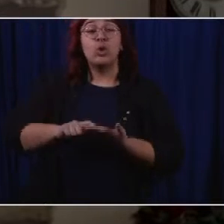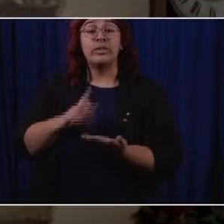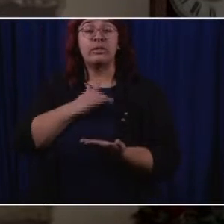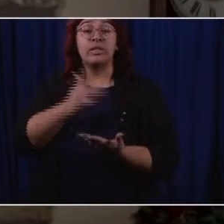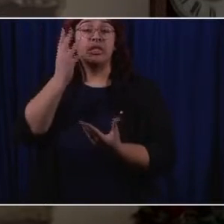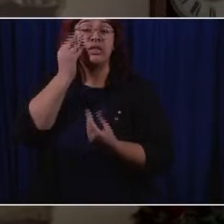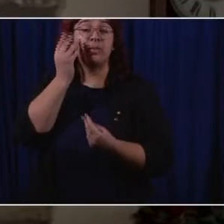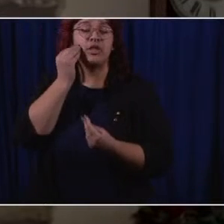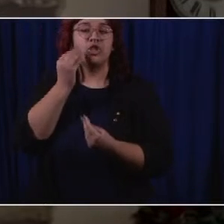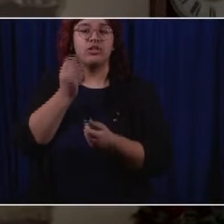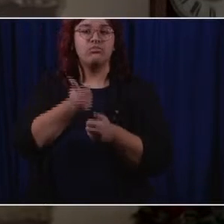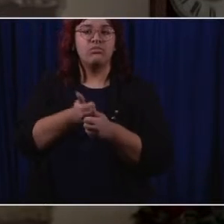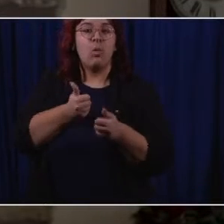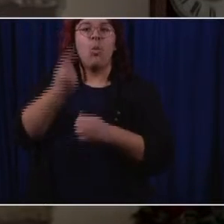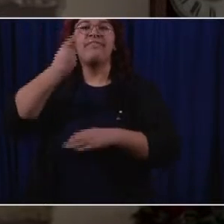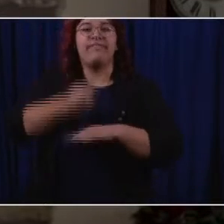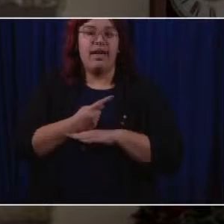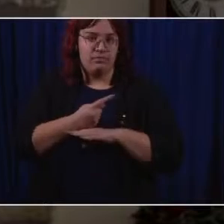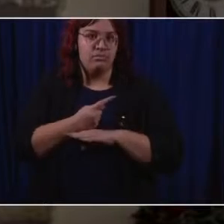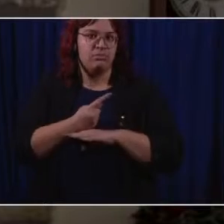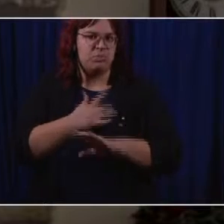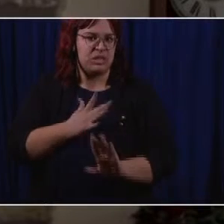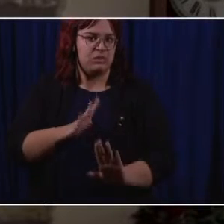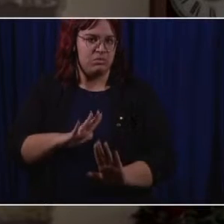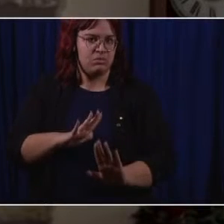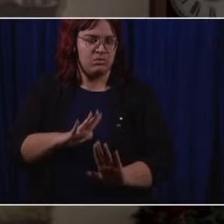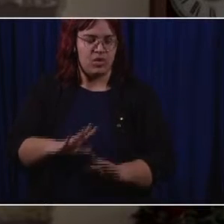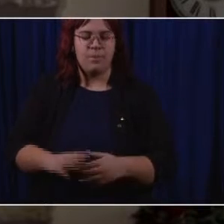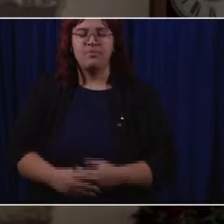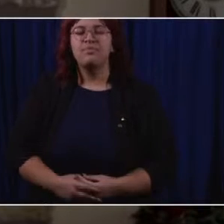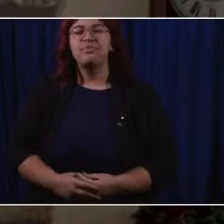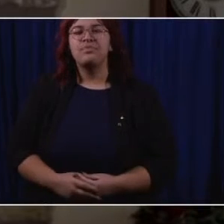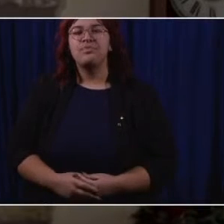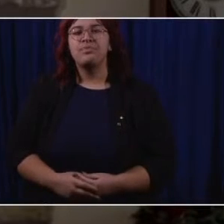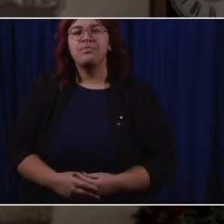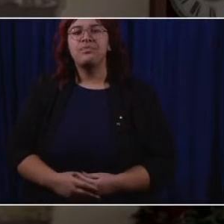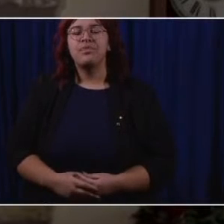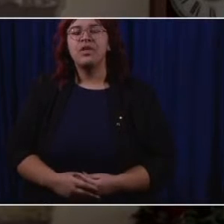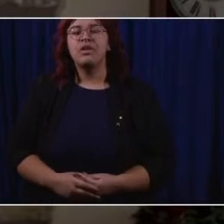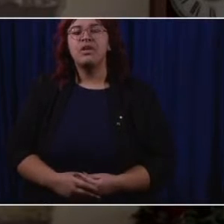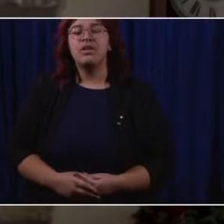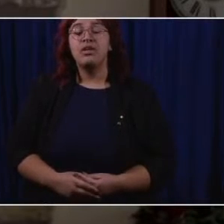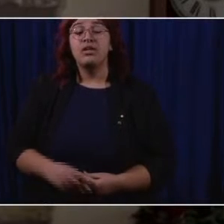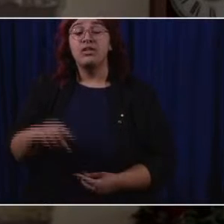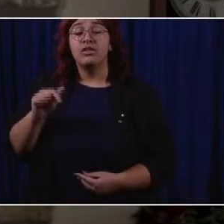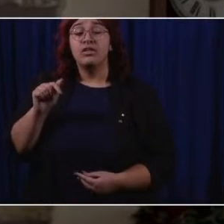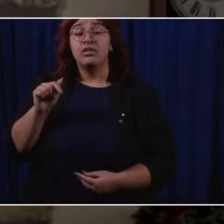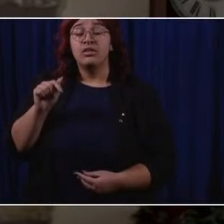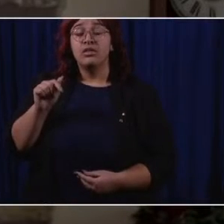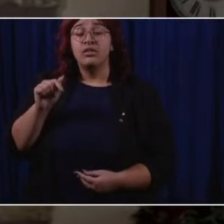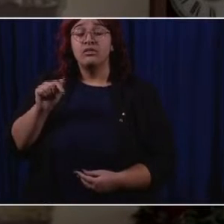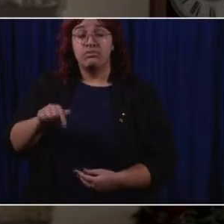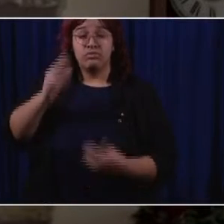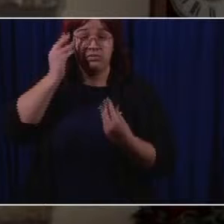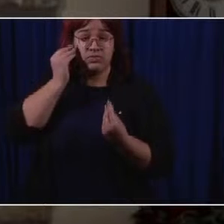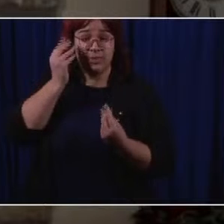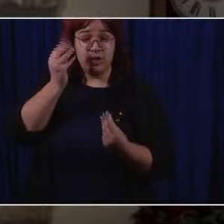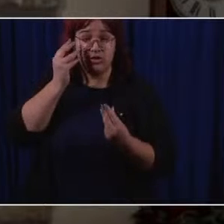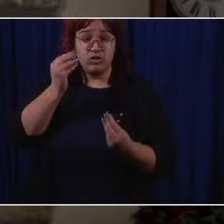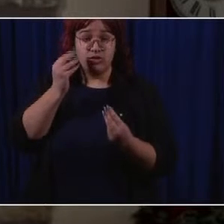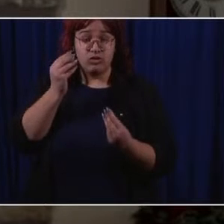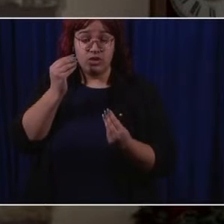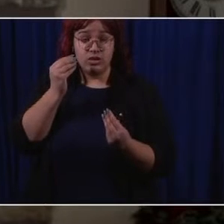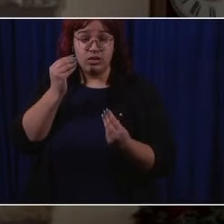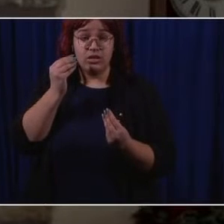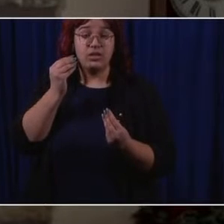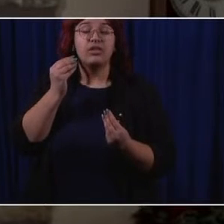usually, and that we, of course, depend entirely on the different places where the vaccine